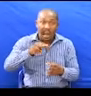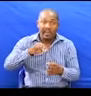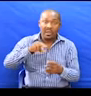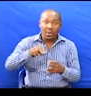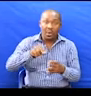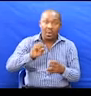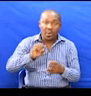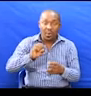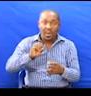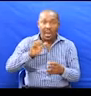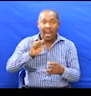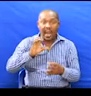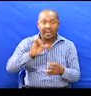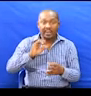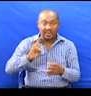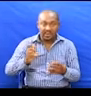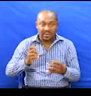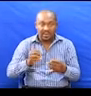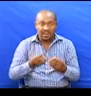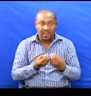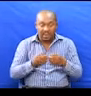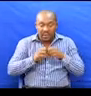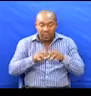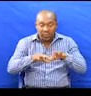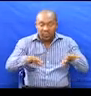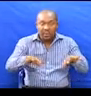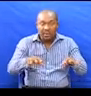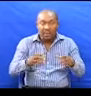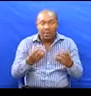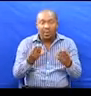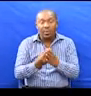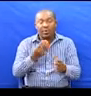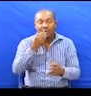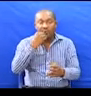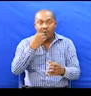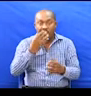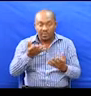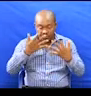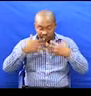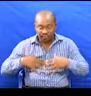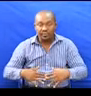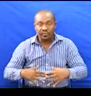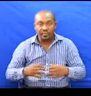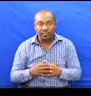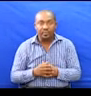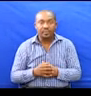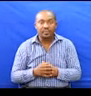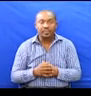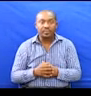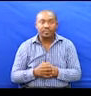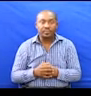that are supplied by the food we are eating, that diet. So this comes